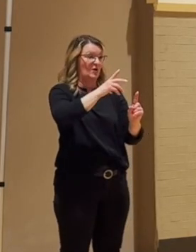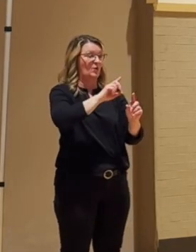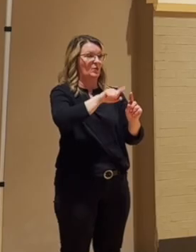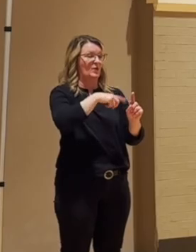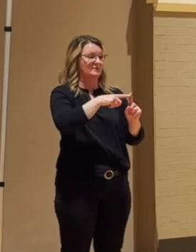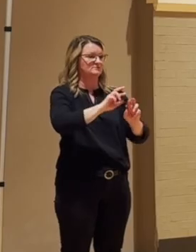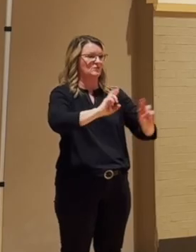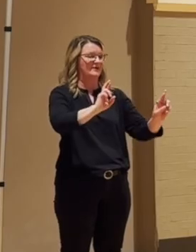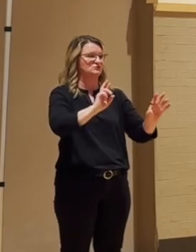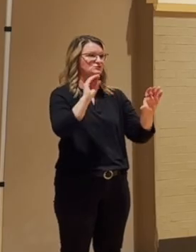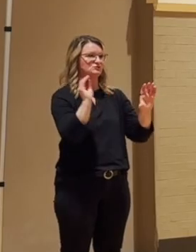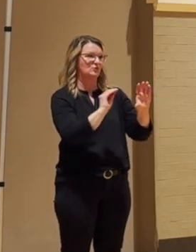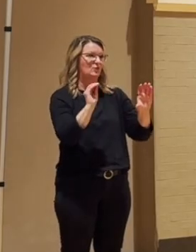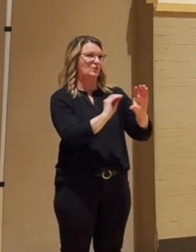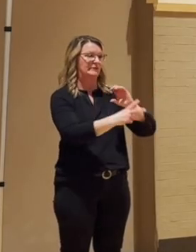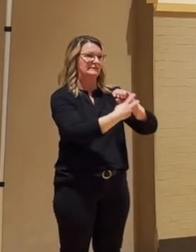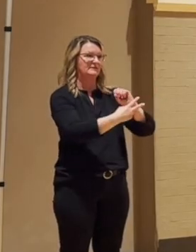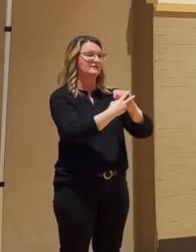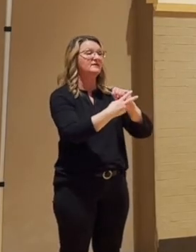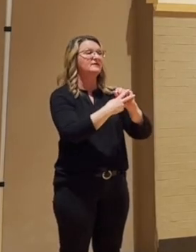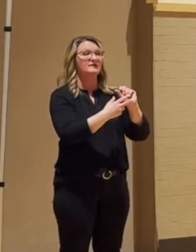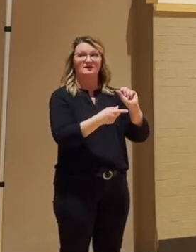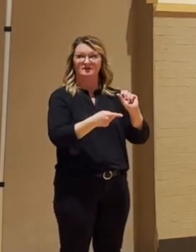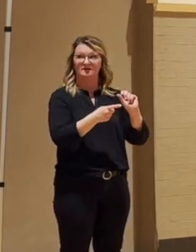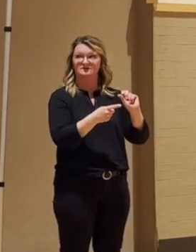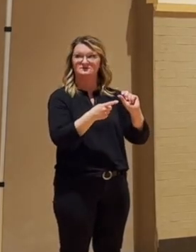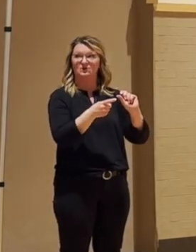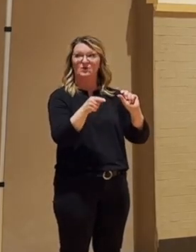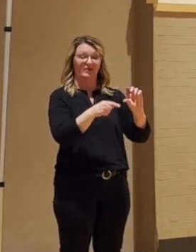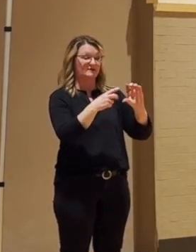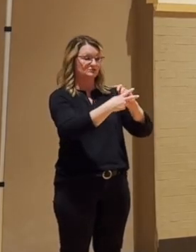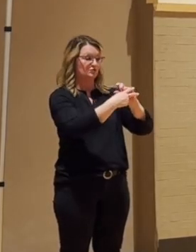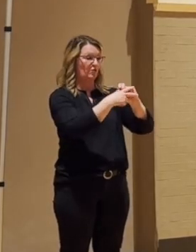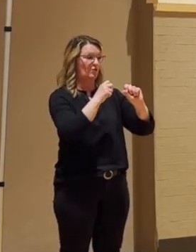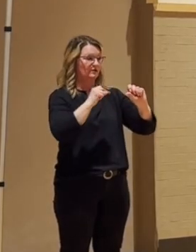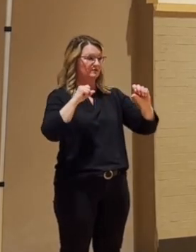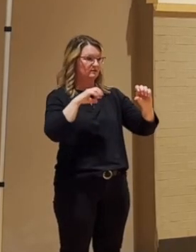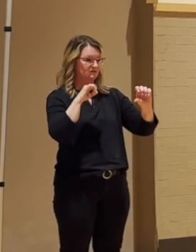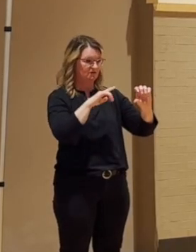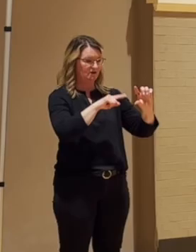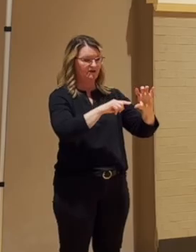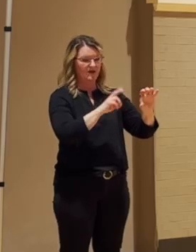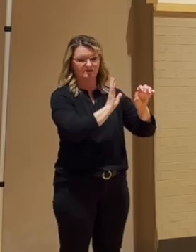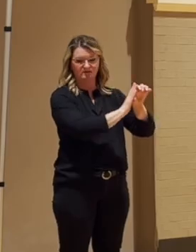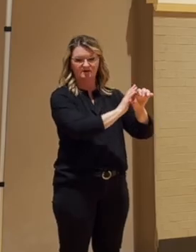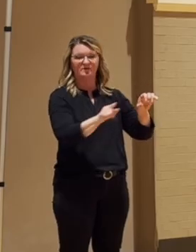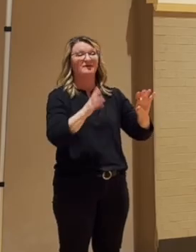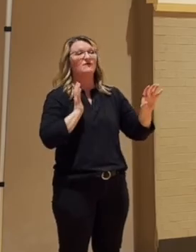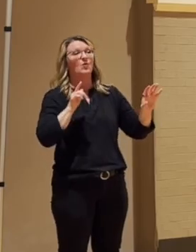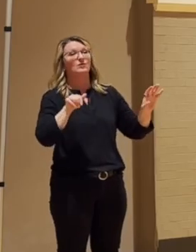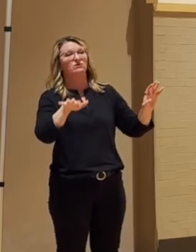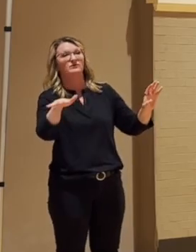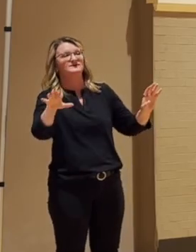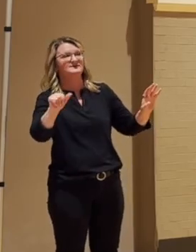begin storing. And then nearly every gallon stored would have contributed to a CSO activation, but now that we have